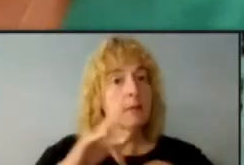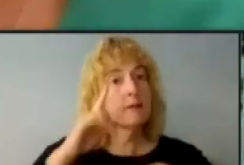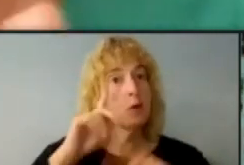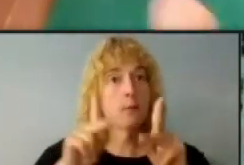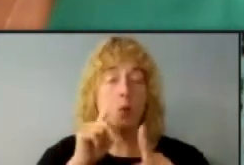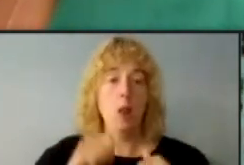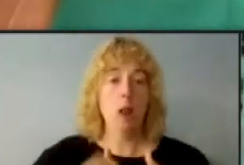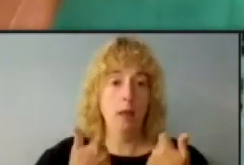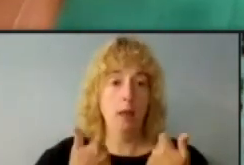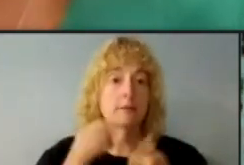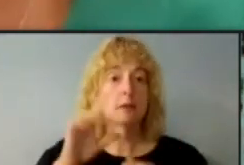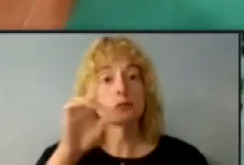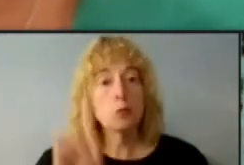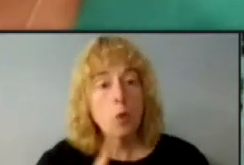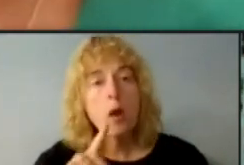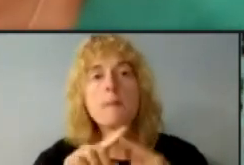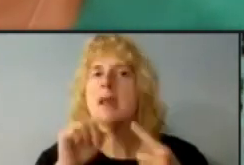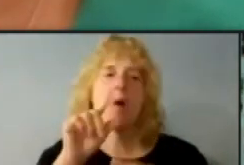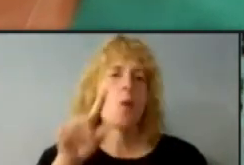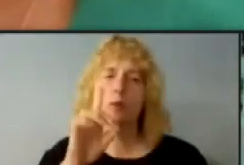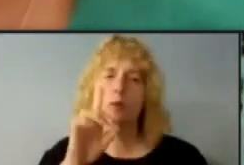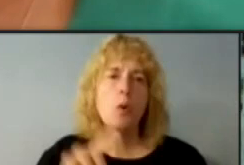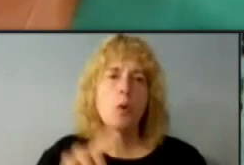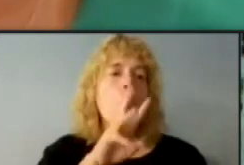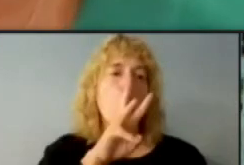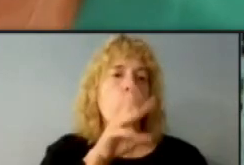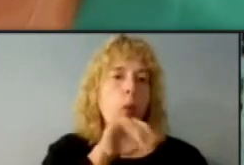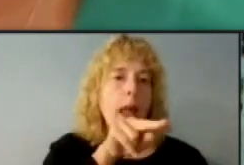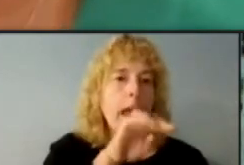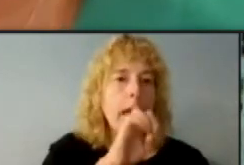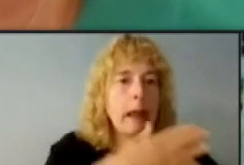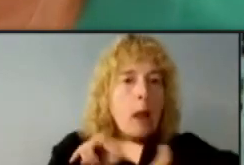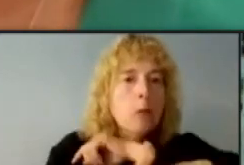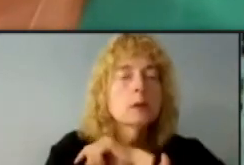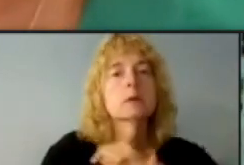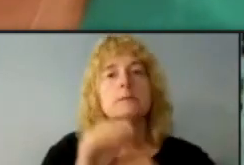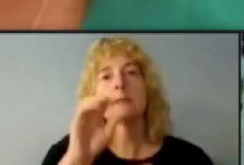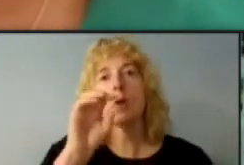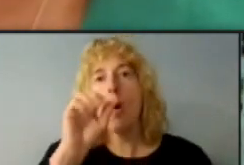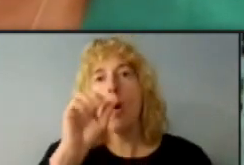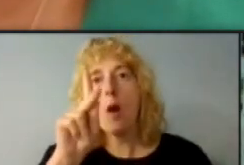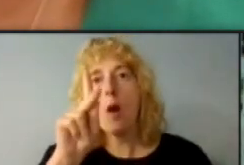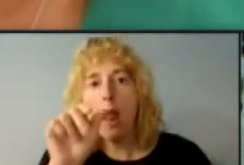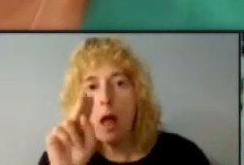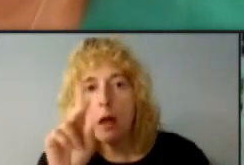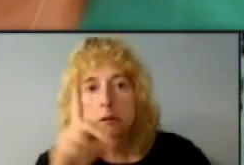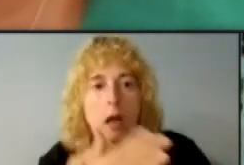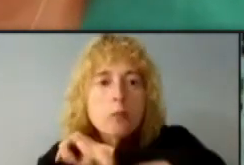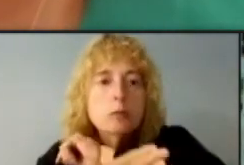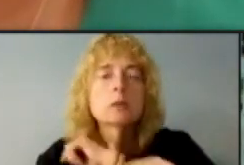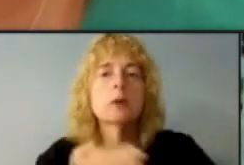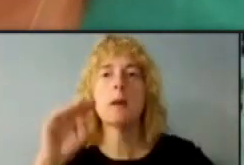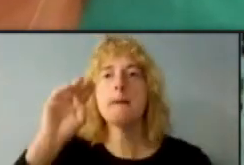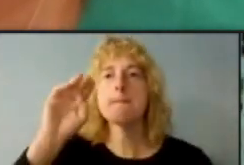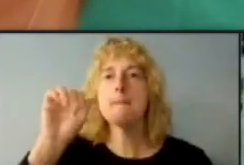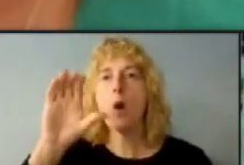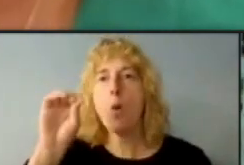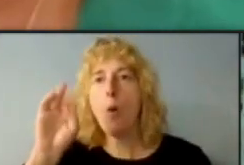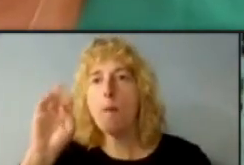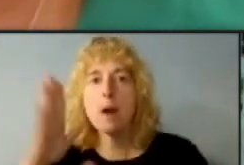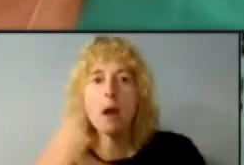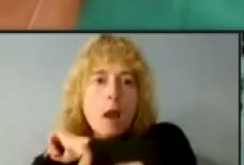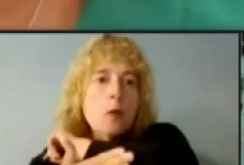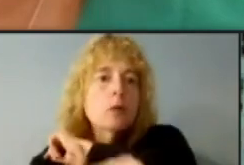Wayne County, Macomb, Oakland. They can go to the state fairgrounds to get tested, and results are given within a few